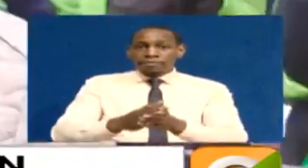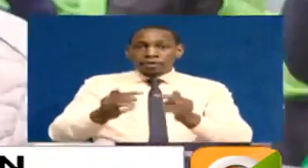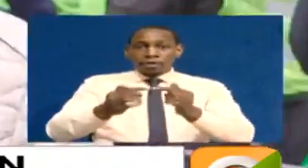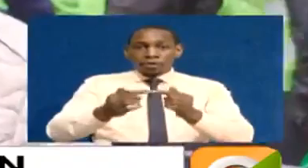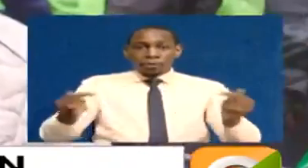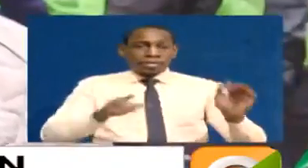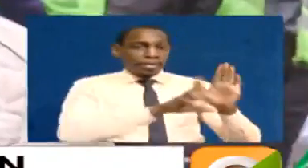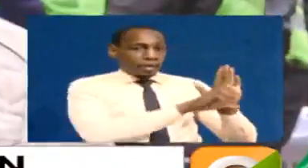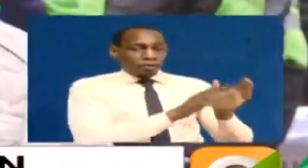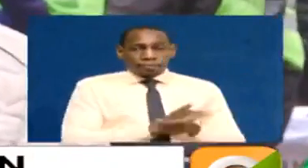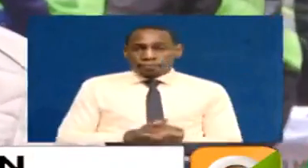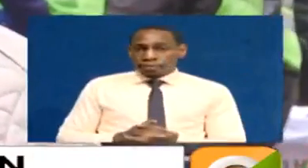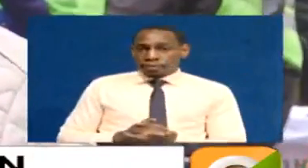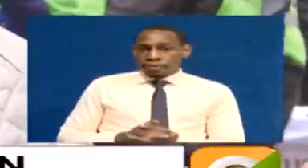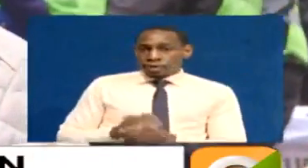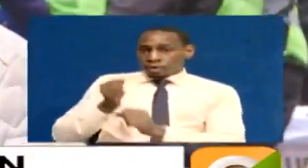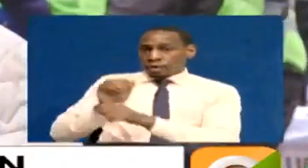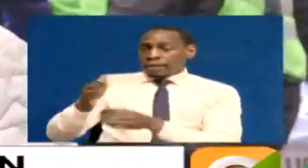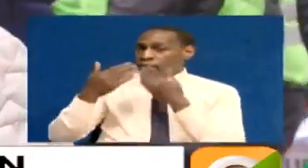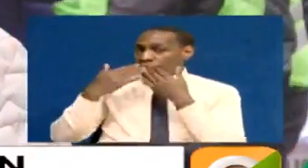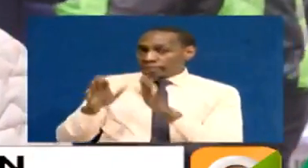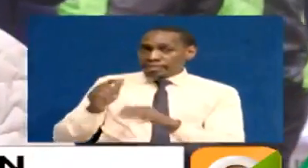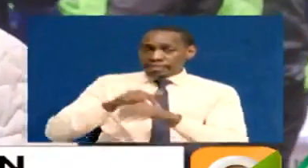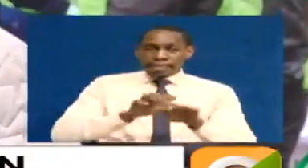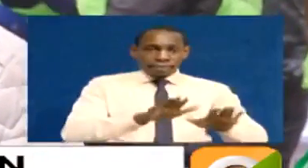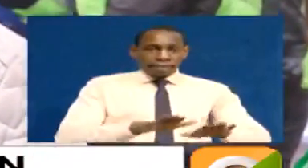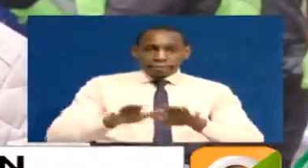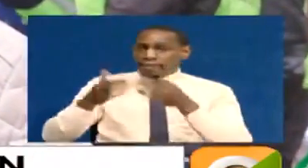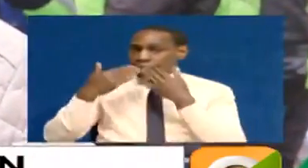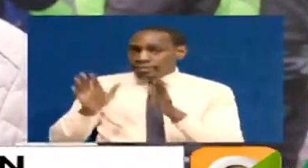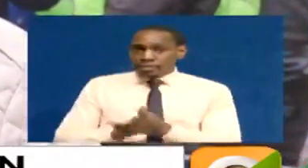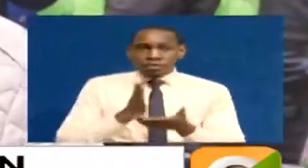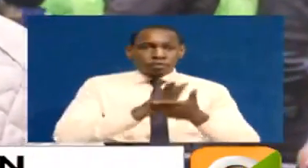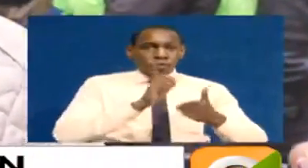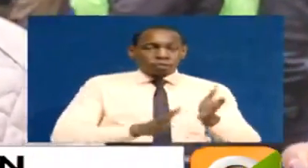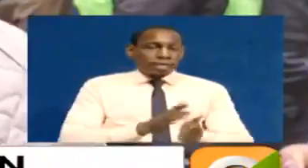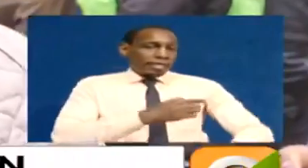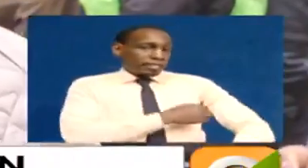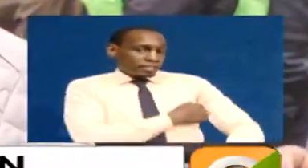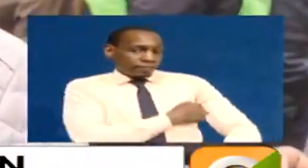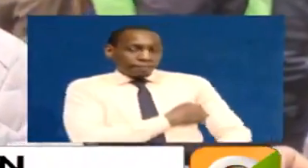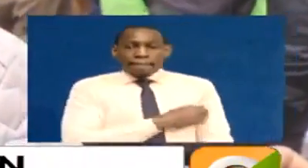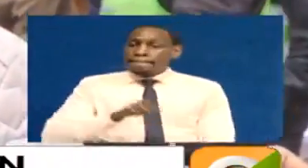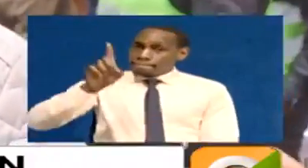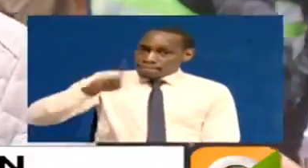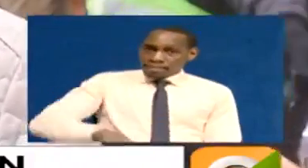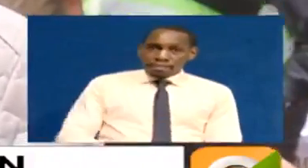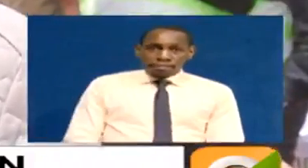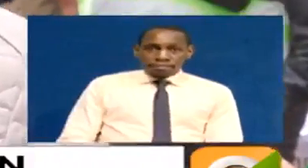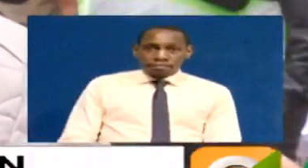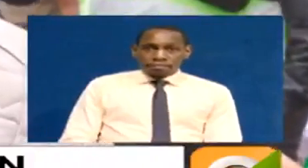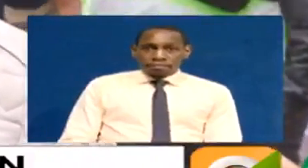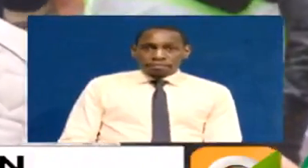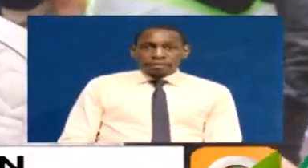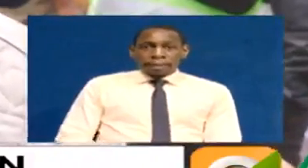the law. Their work got finished when the campaigns got over. In fact, the chief is supposed to be,